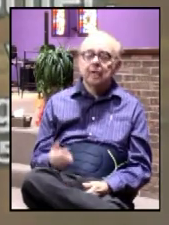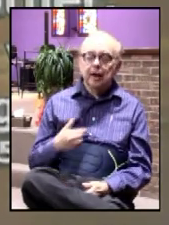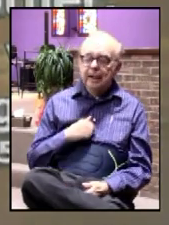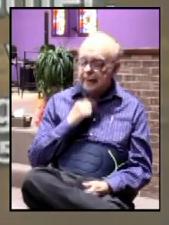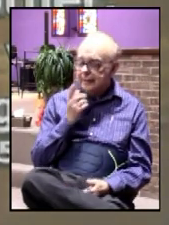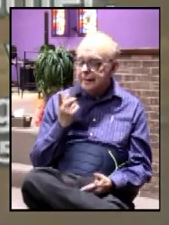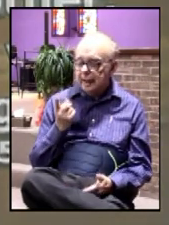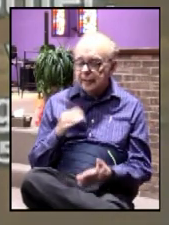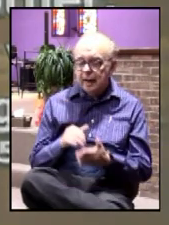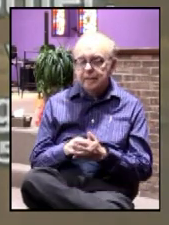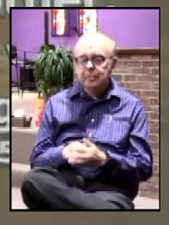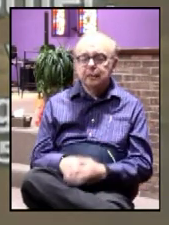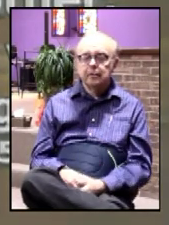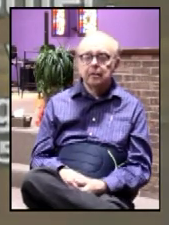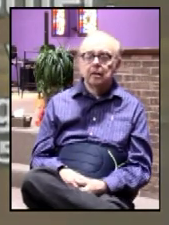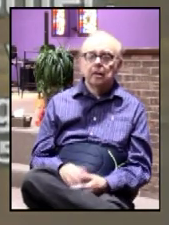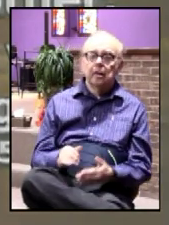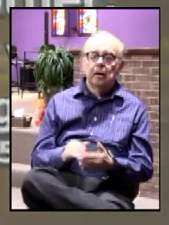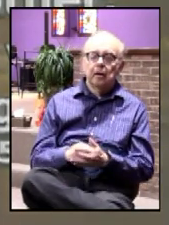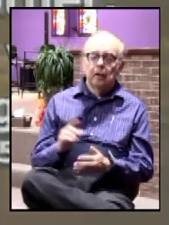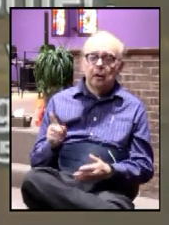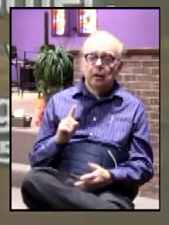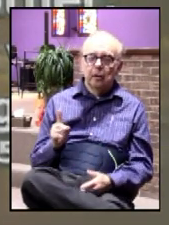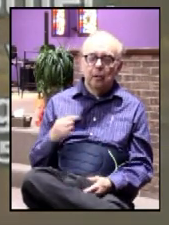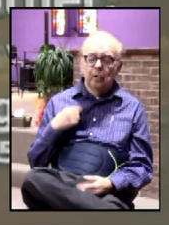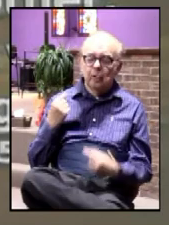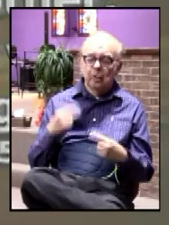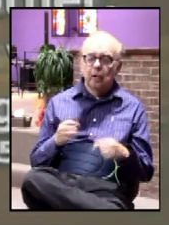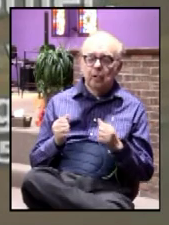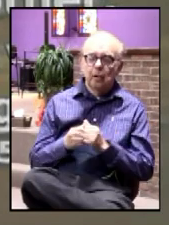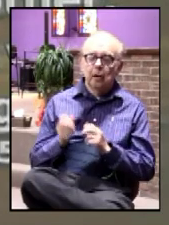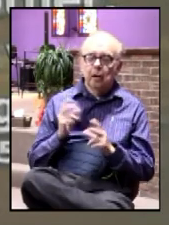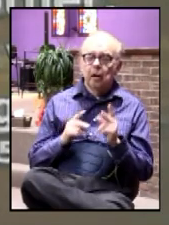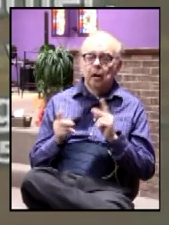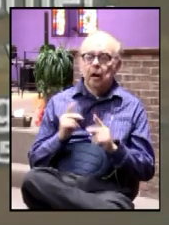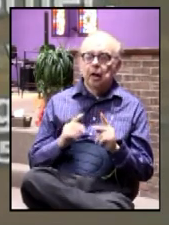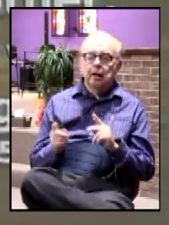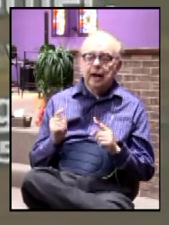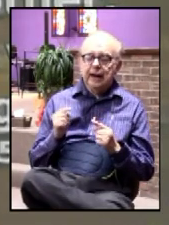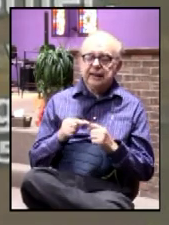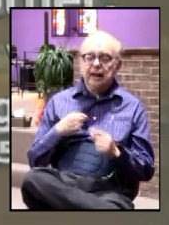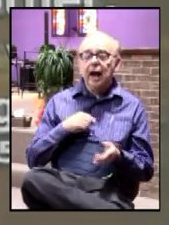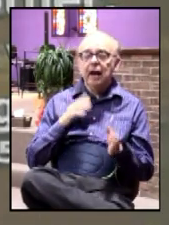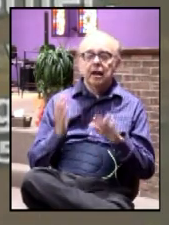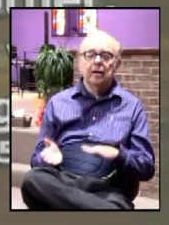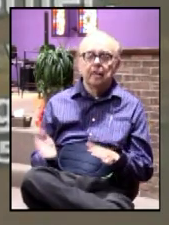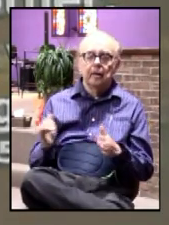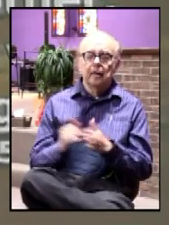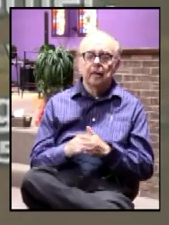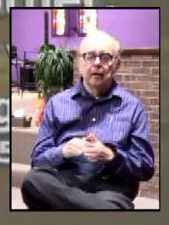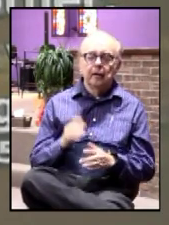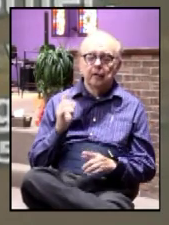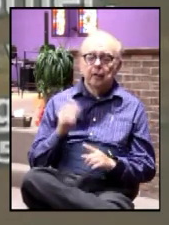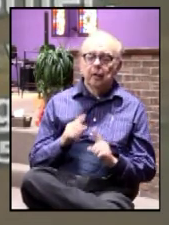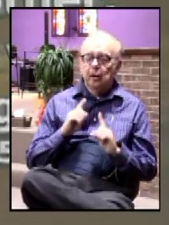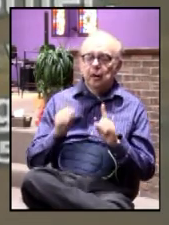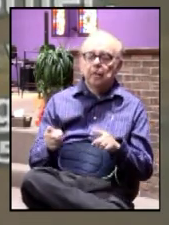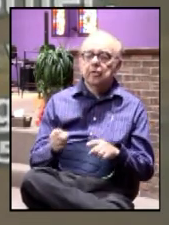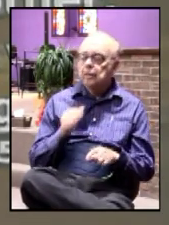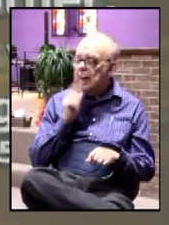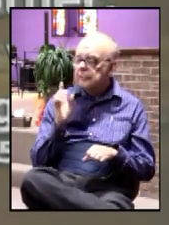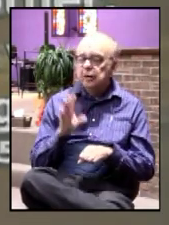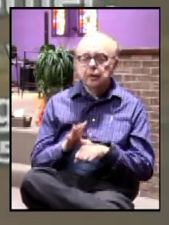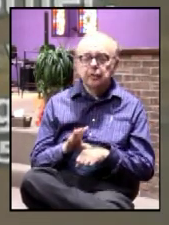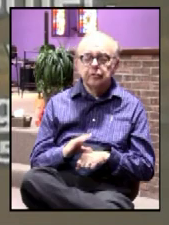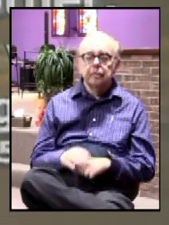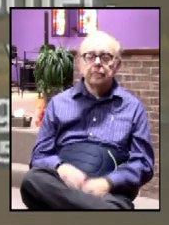I didn't say it. This is where I will argue with the people till I die that says you do not have to come